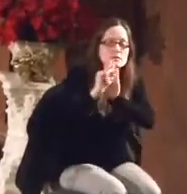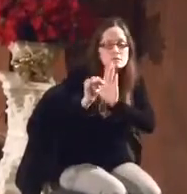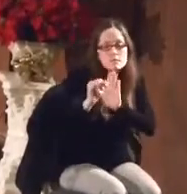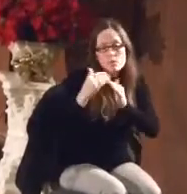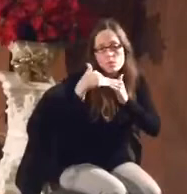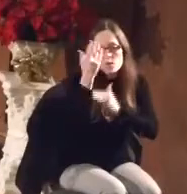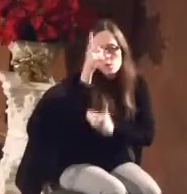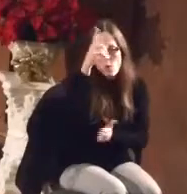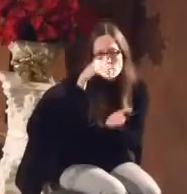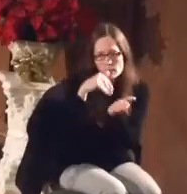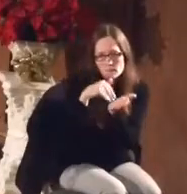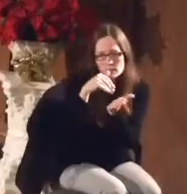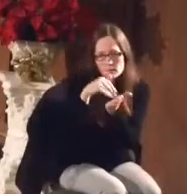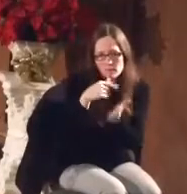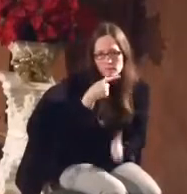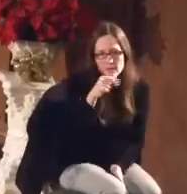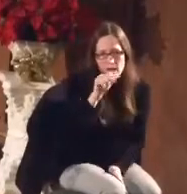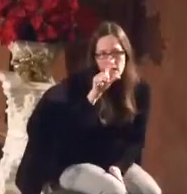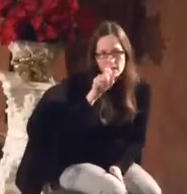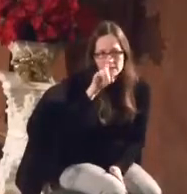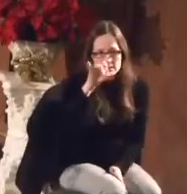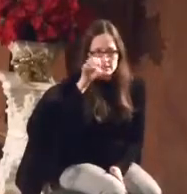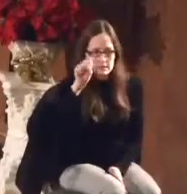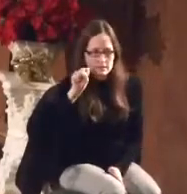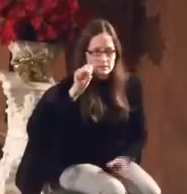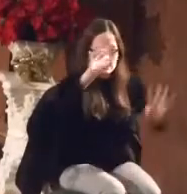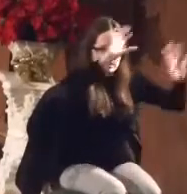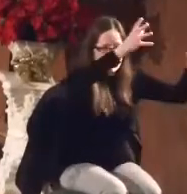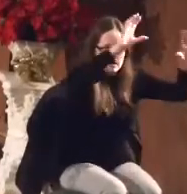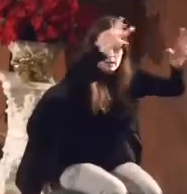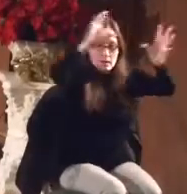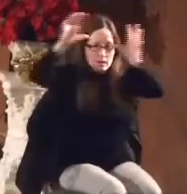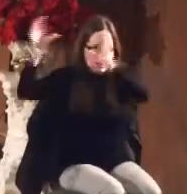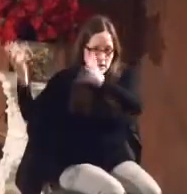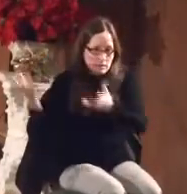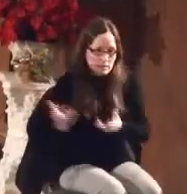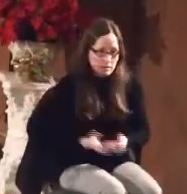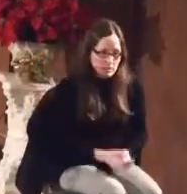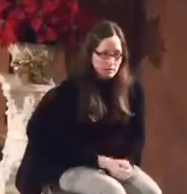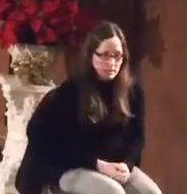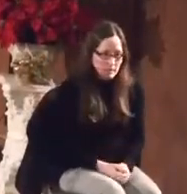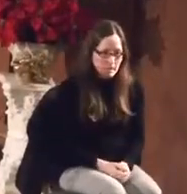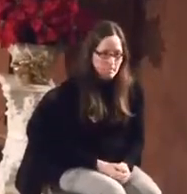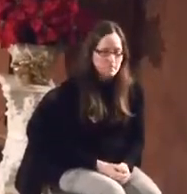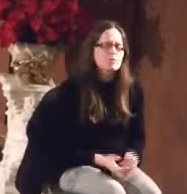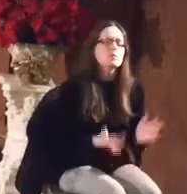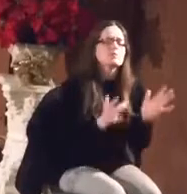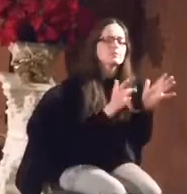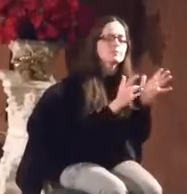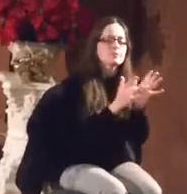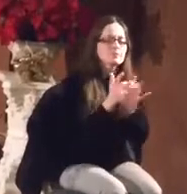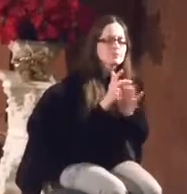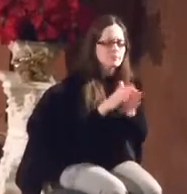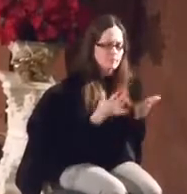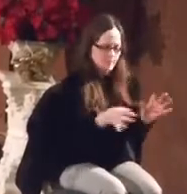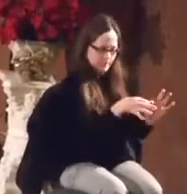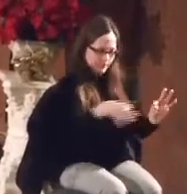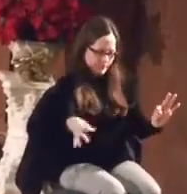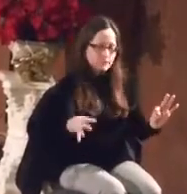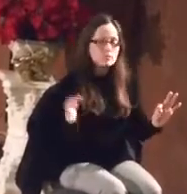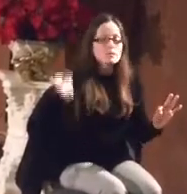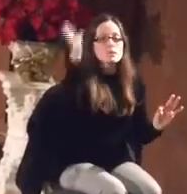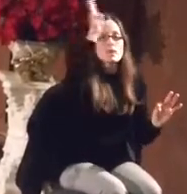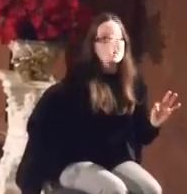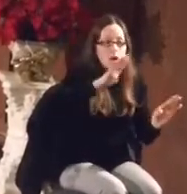there. The Word of God says that God opens and closes the heavens like a curtain. He hangs